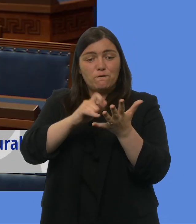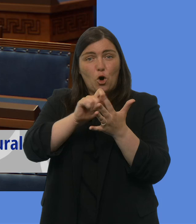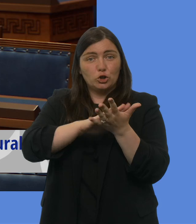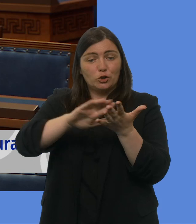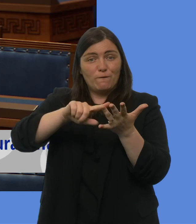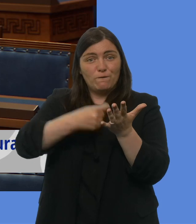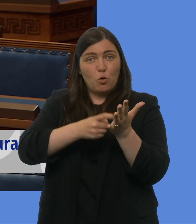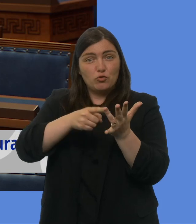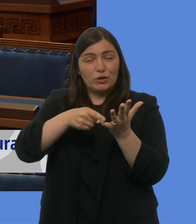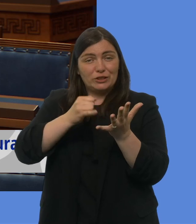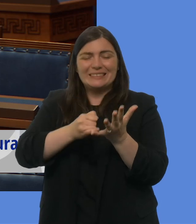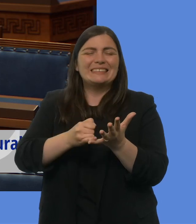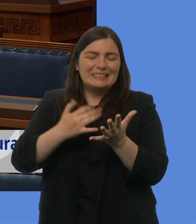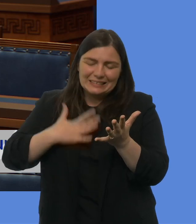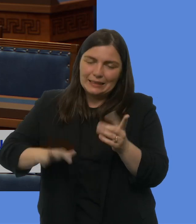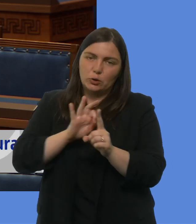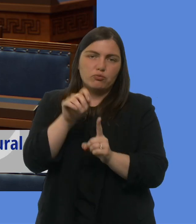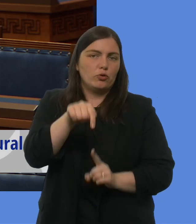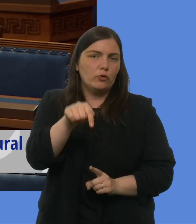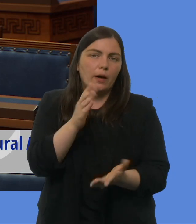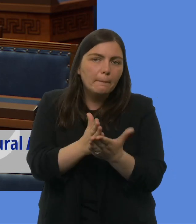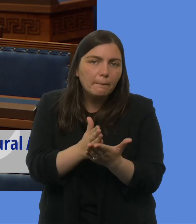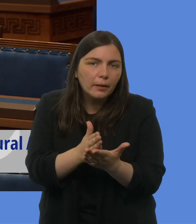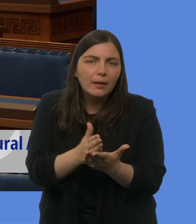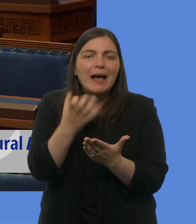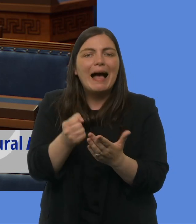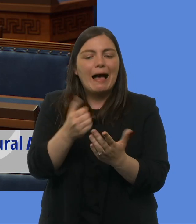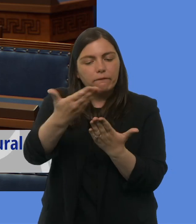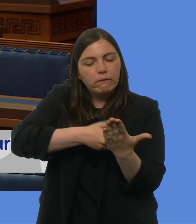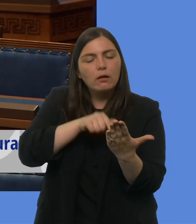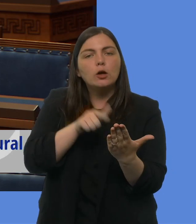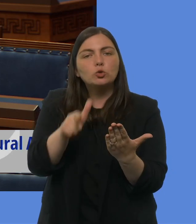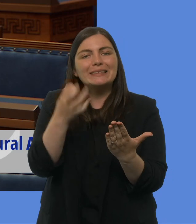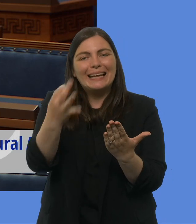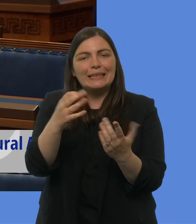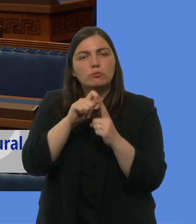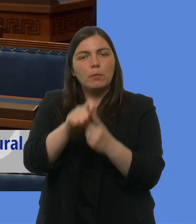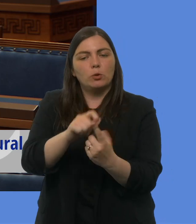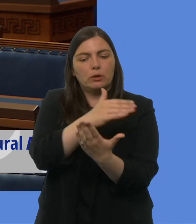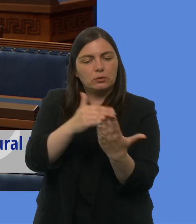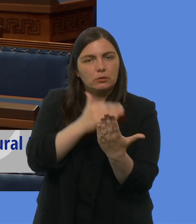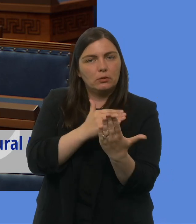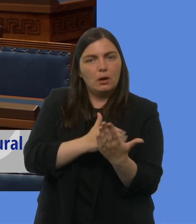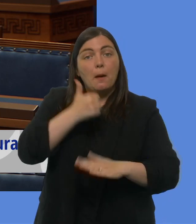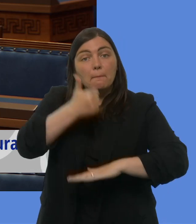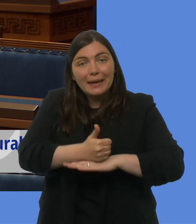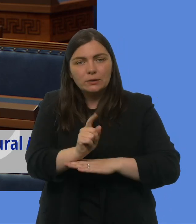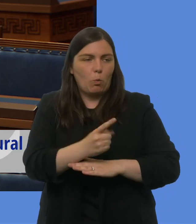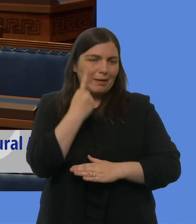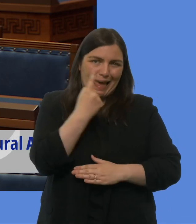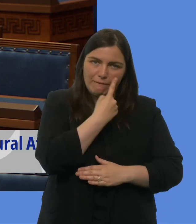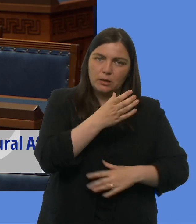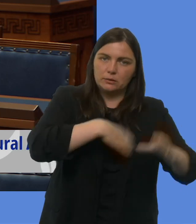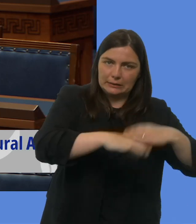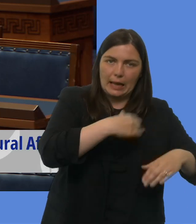28 proposals within the Nutrients Action Programme consultation, and they're firmly based upon science and evidence. And we would do well to look